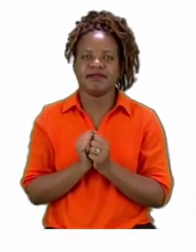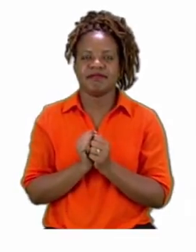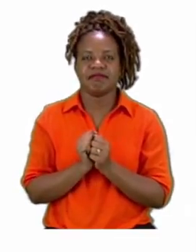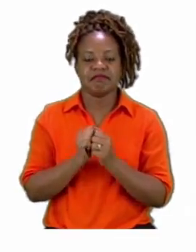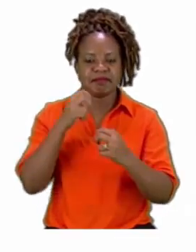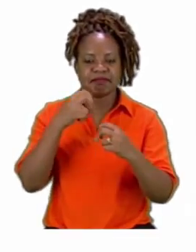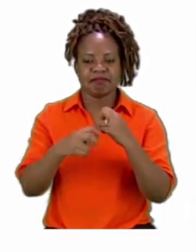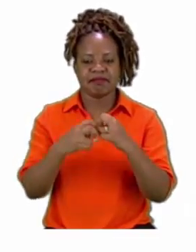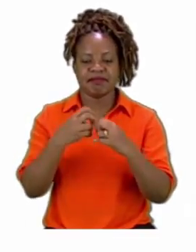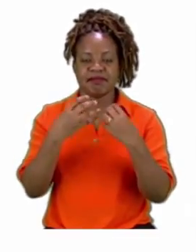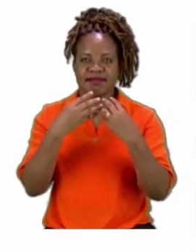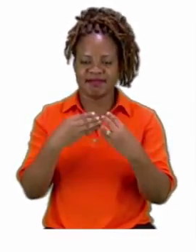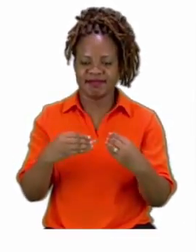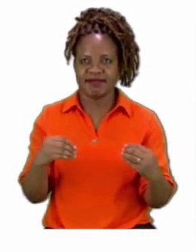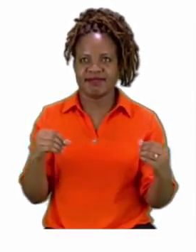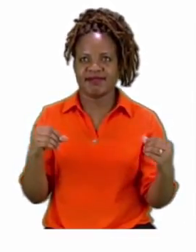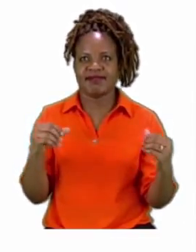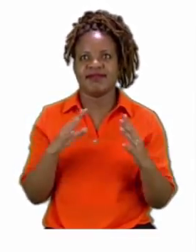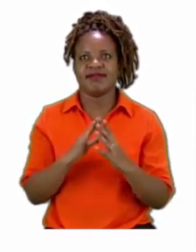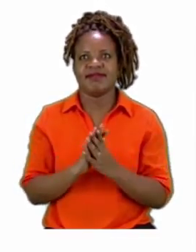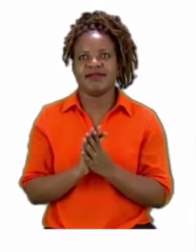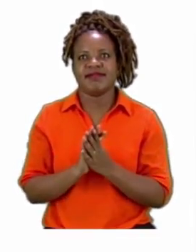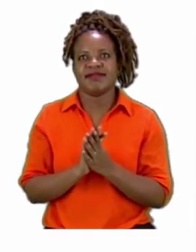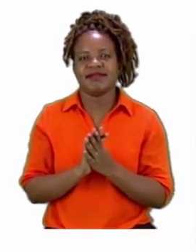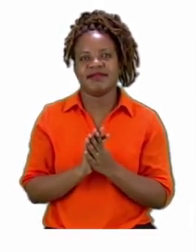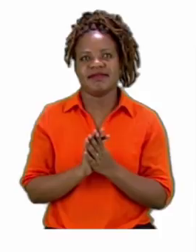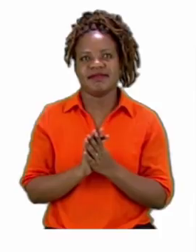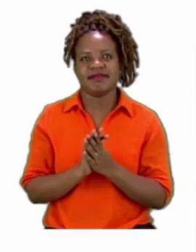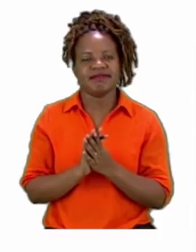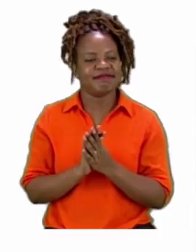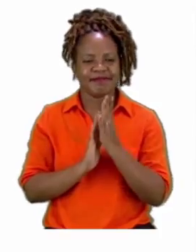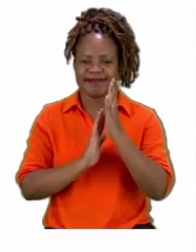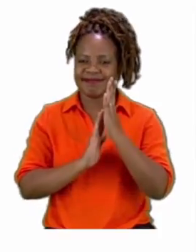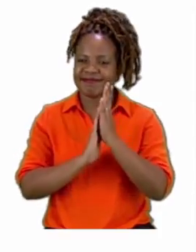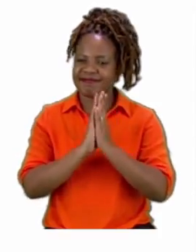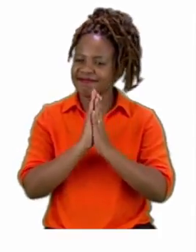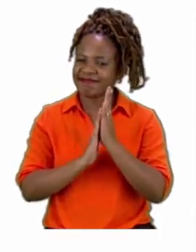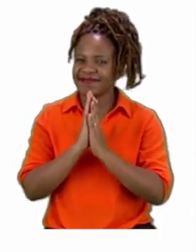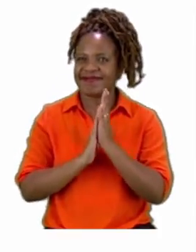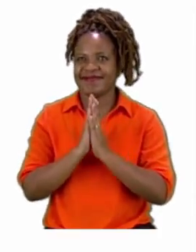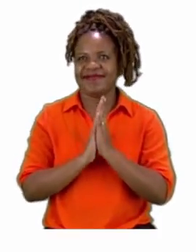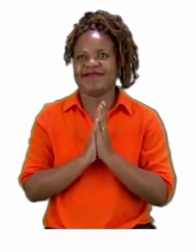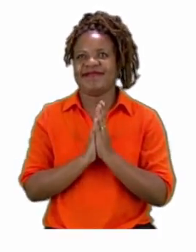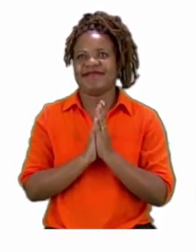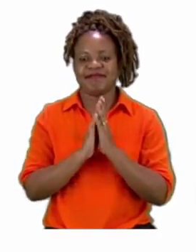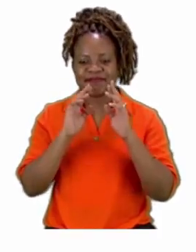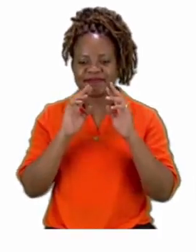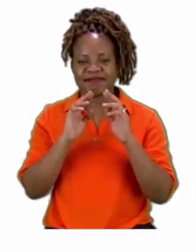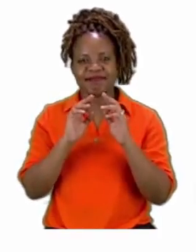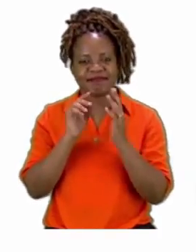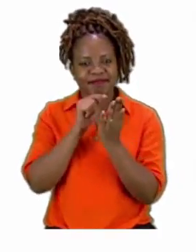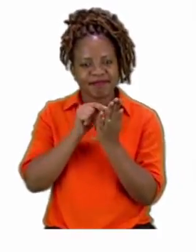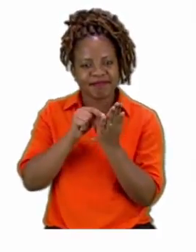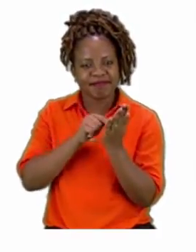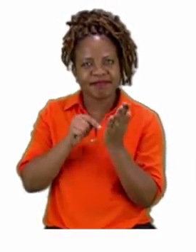some problem solving sums. Now these can be very exciting to find answers for. We just